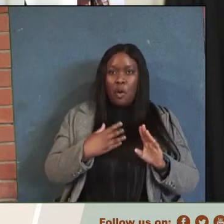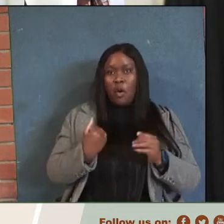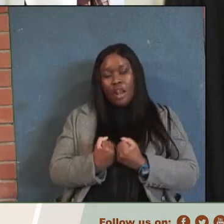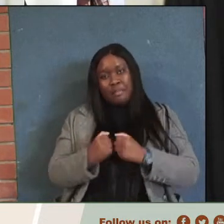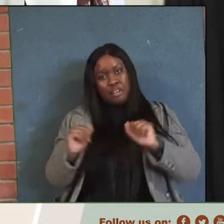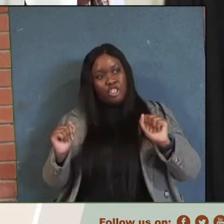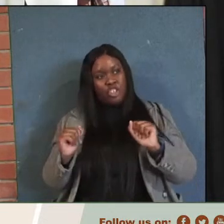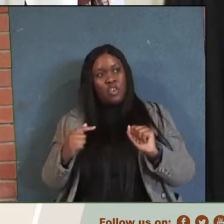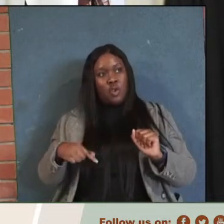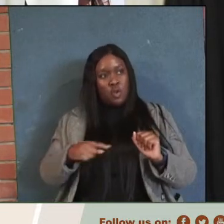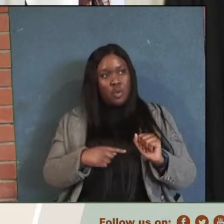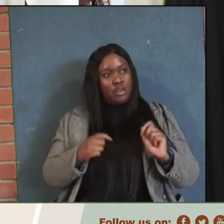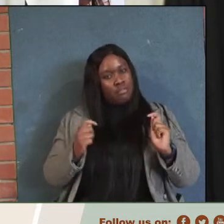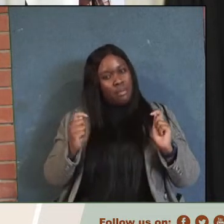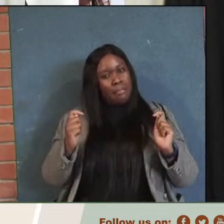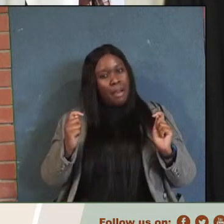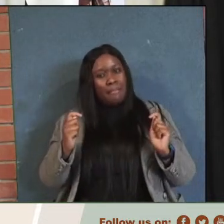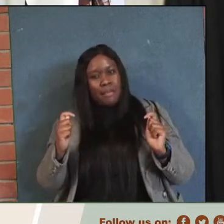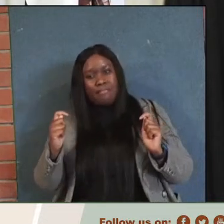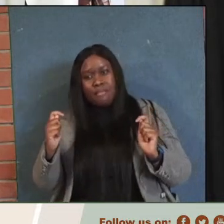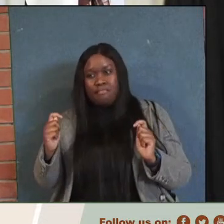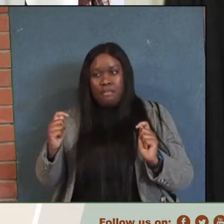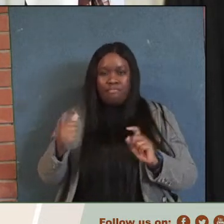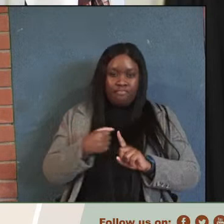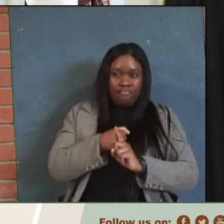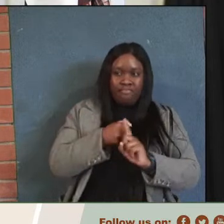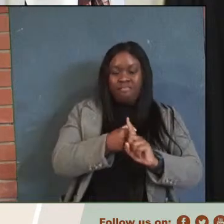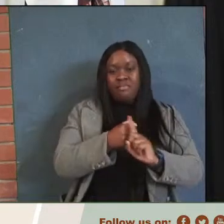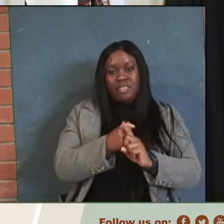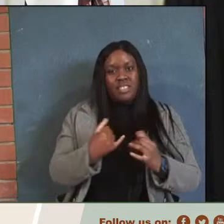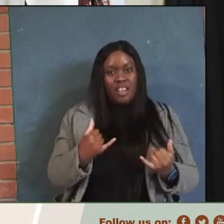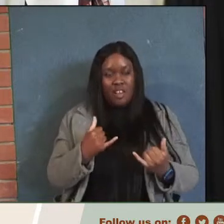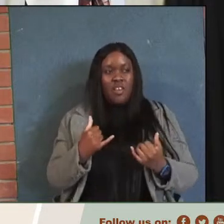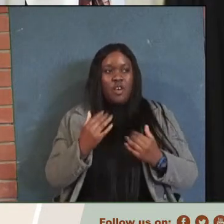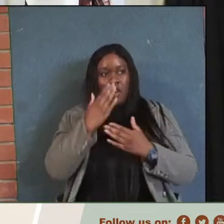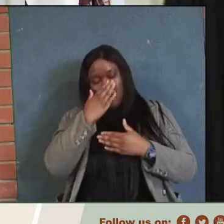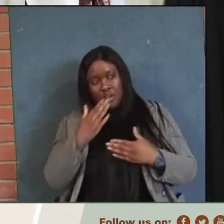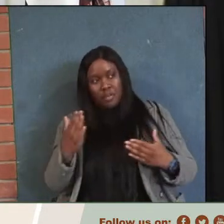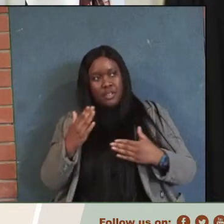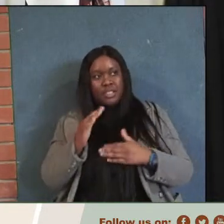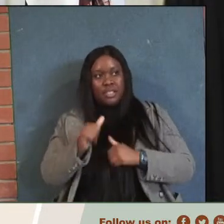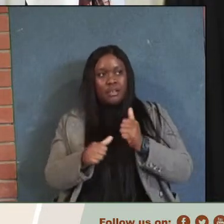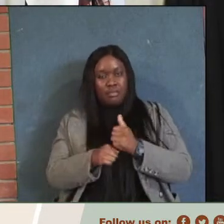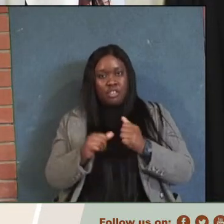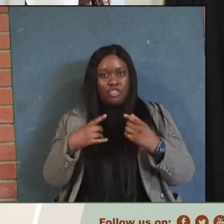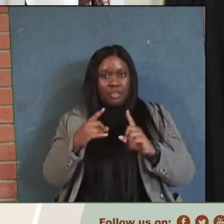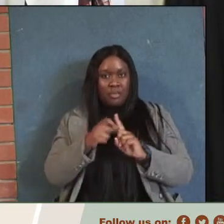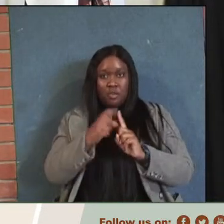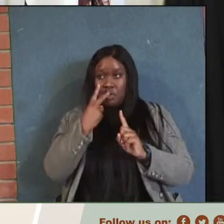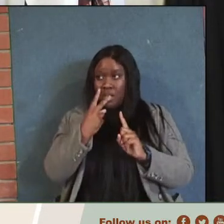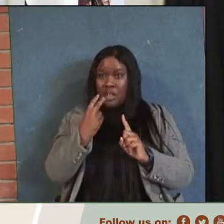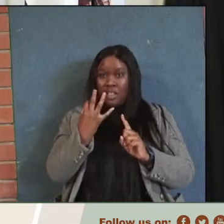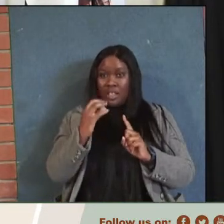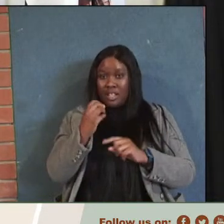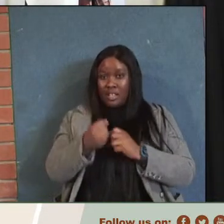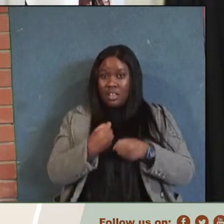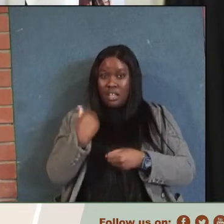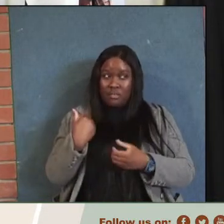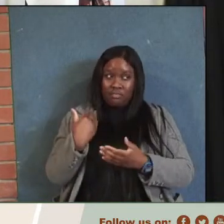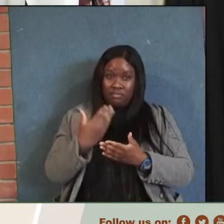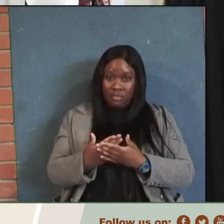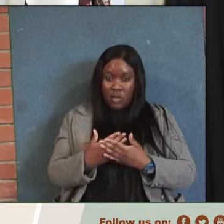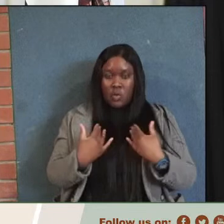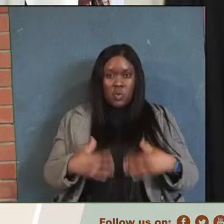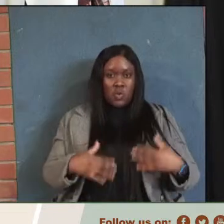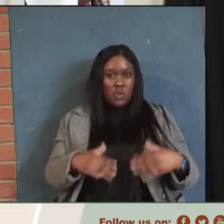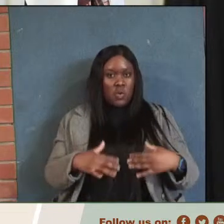say, Honorable Deputy Chairperson, we can see the education of the last 30 years, the products of the